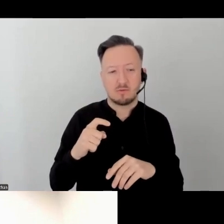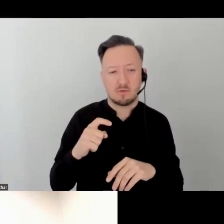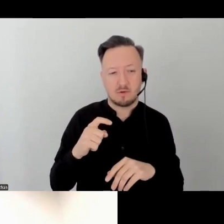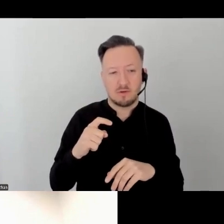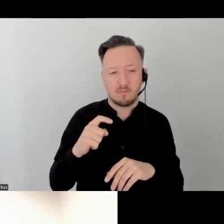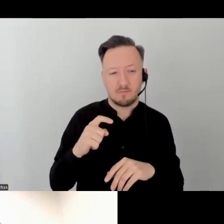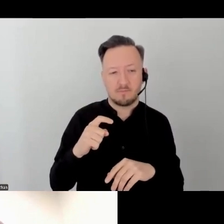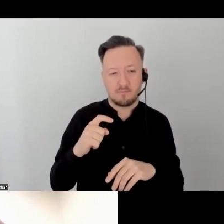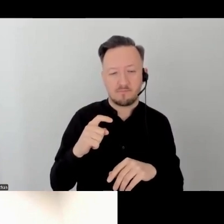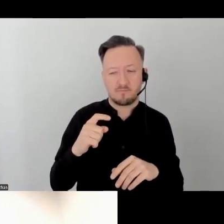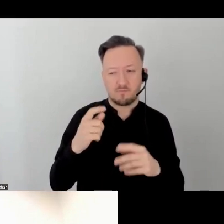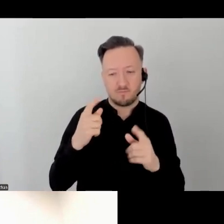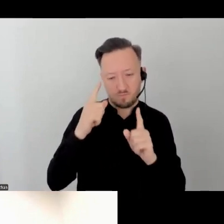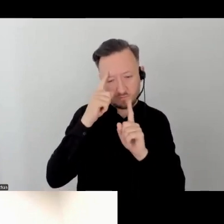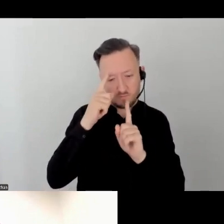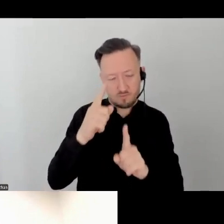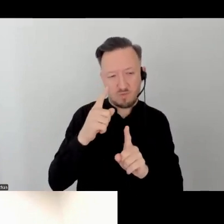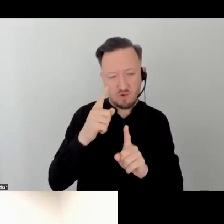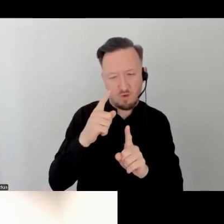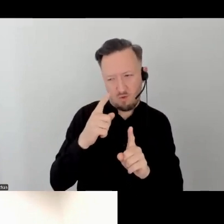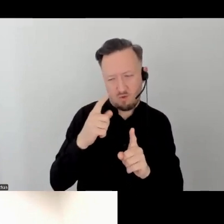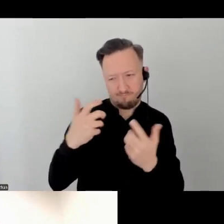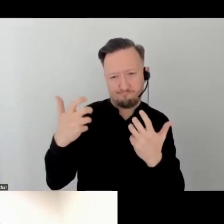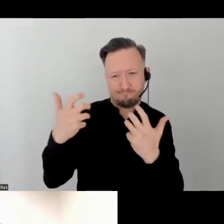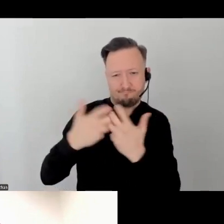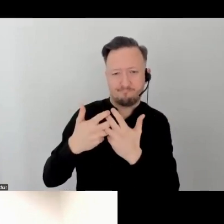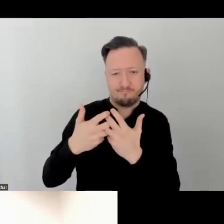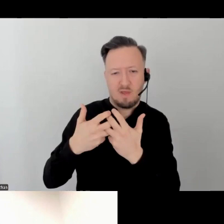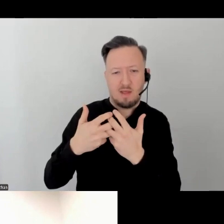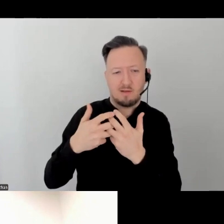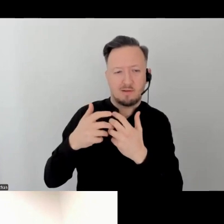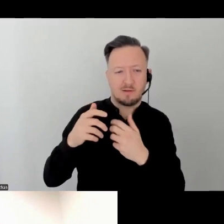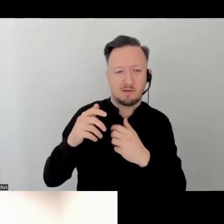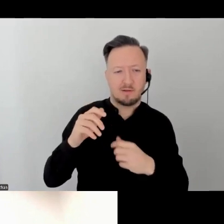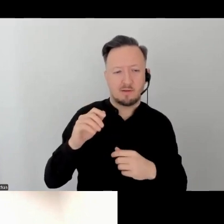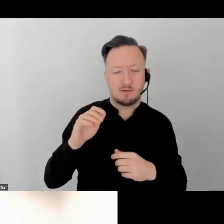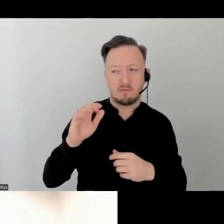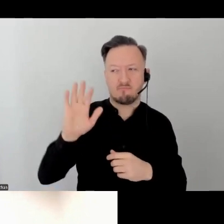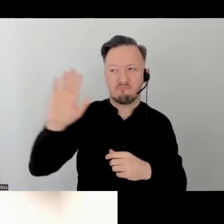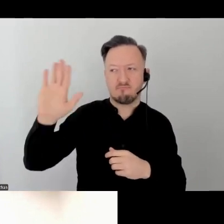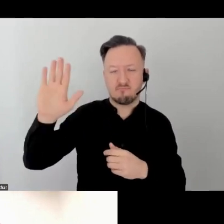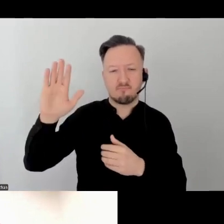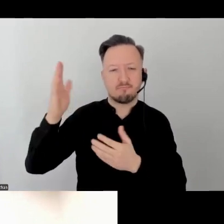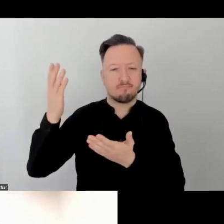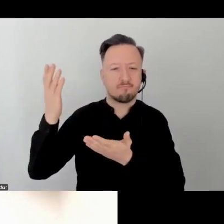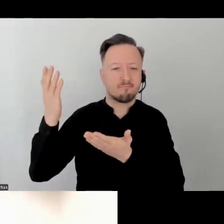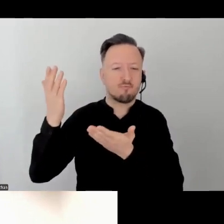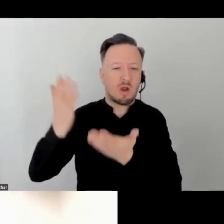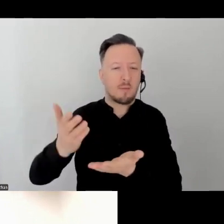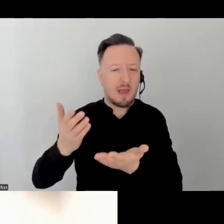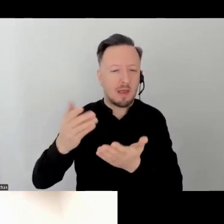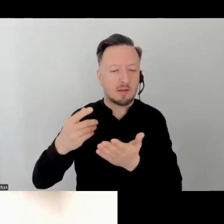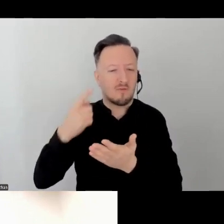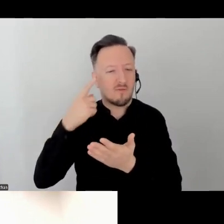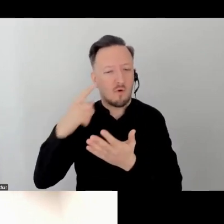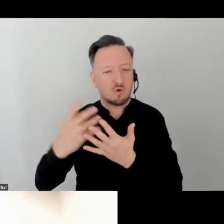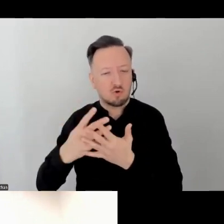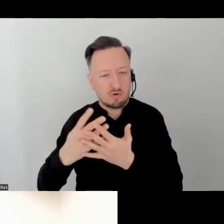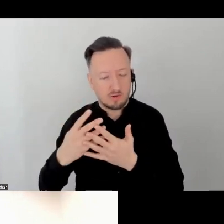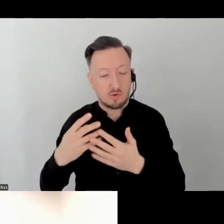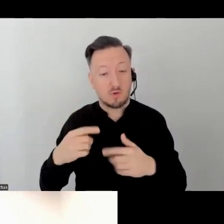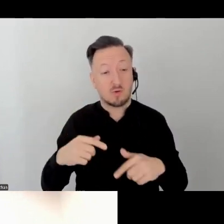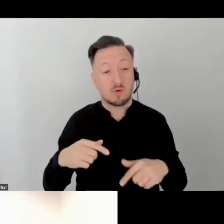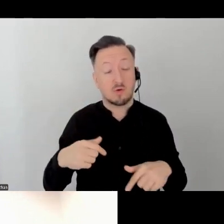in sync with the recommendations for screenings. And so I opened up this